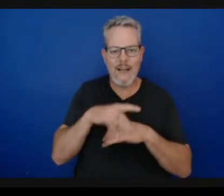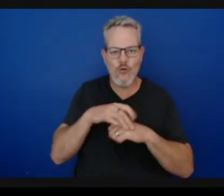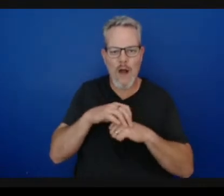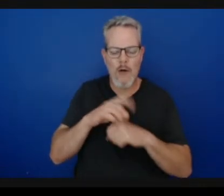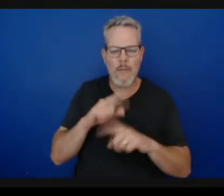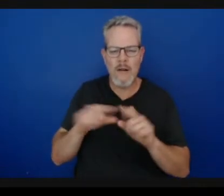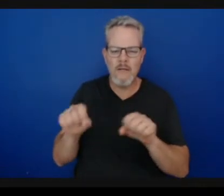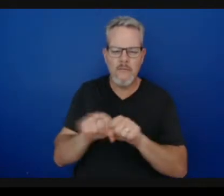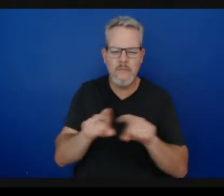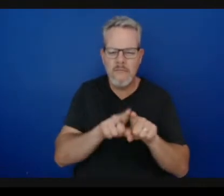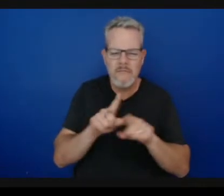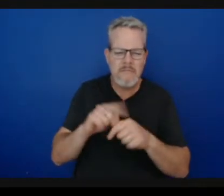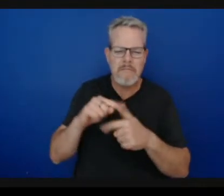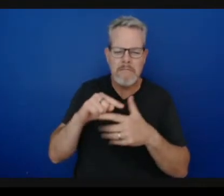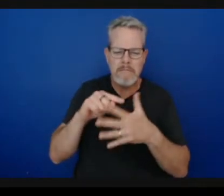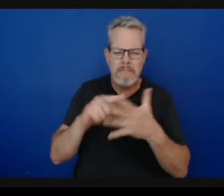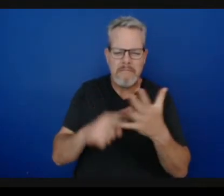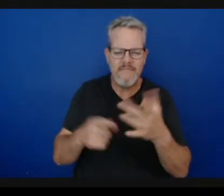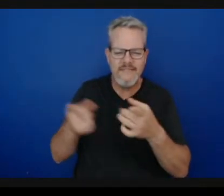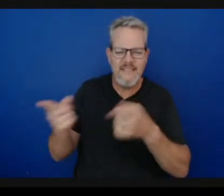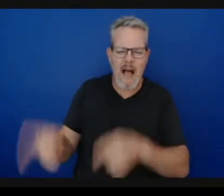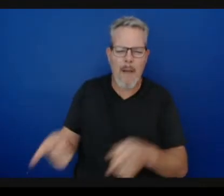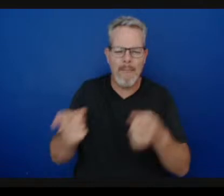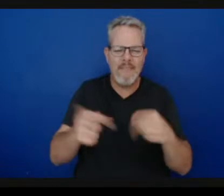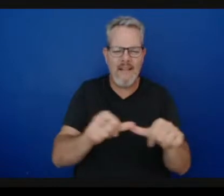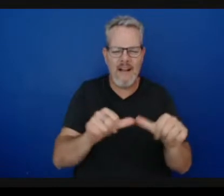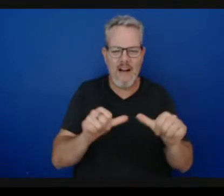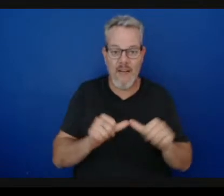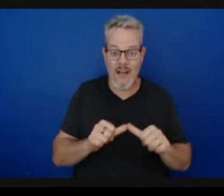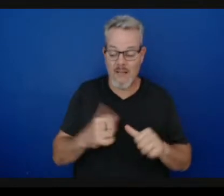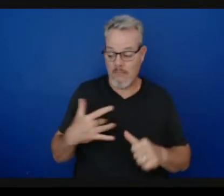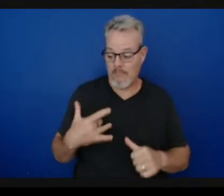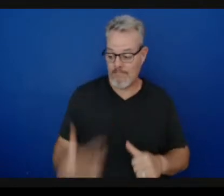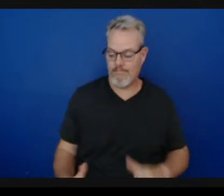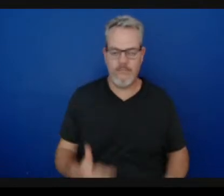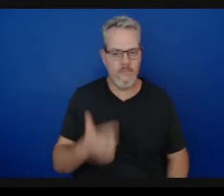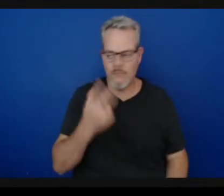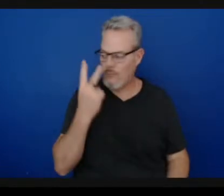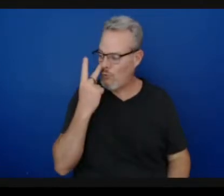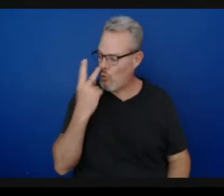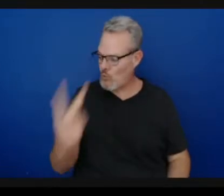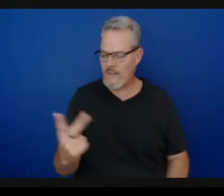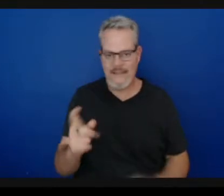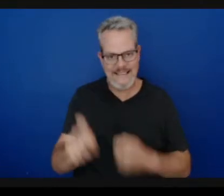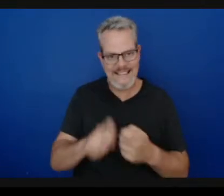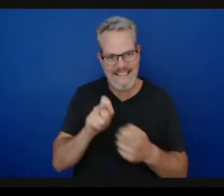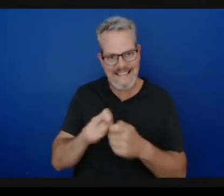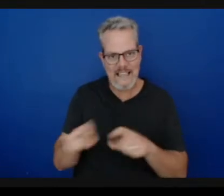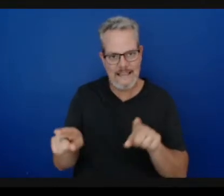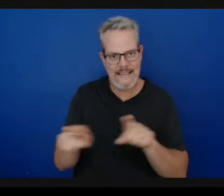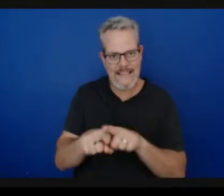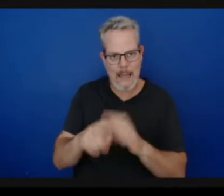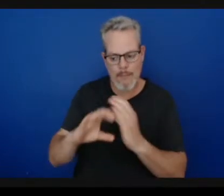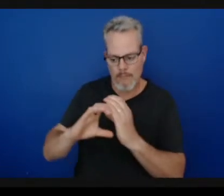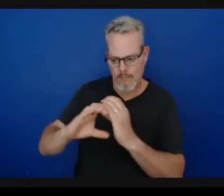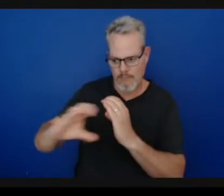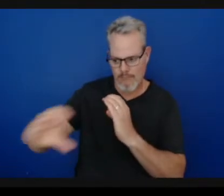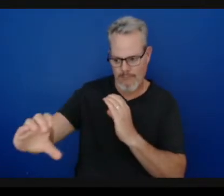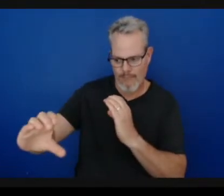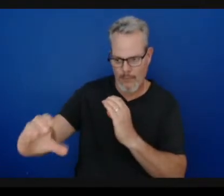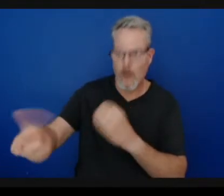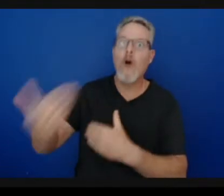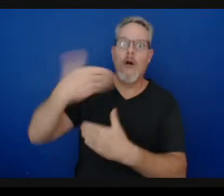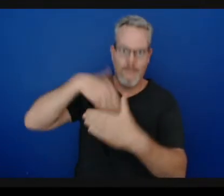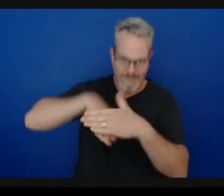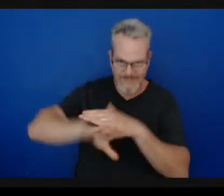kinds of stuff happening. Typically, you don't see exactly the same pipeline get reoccupied after a significant